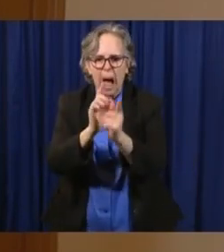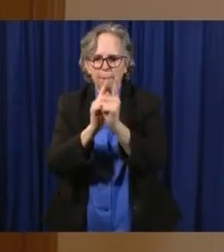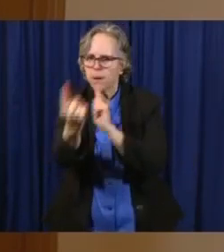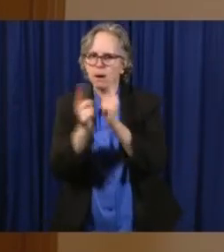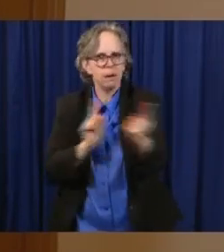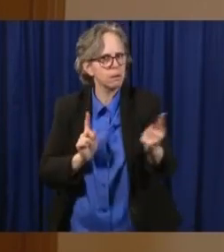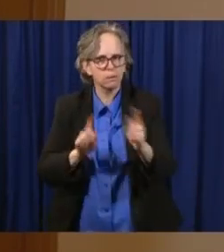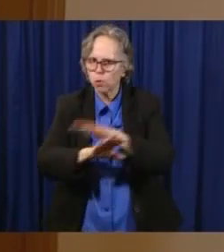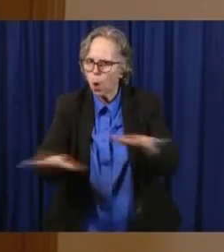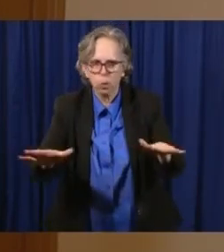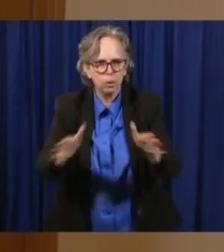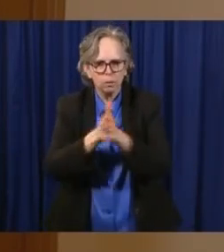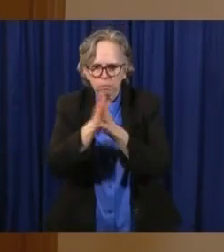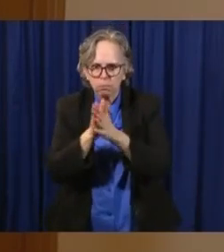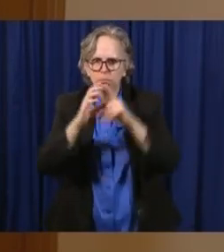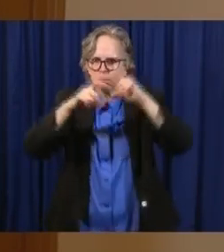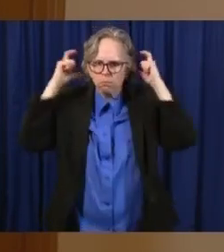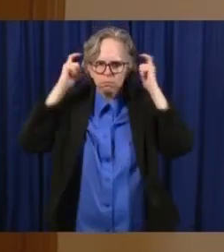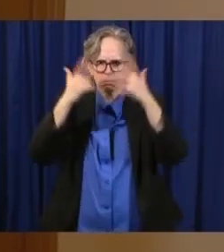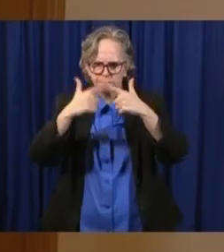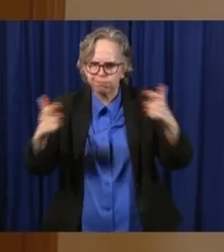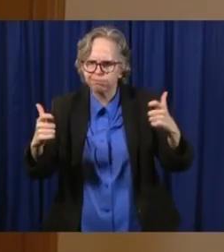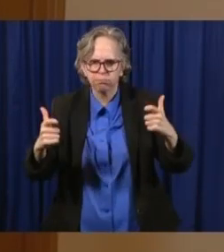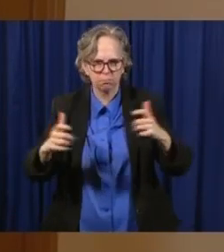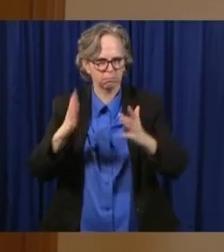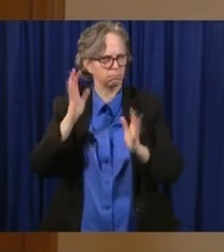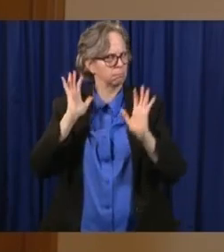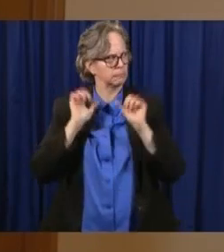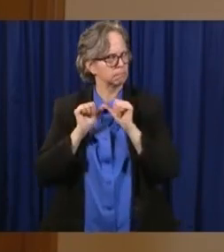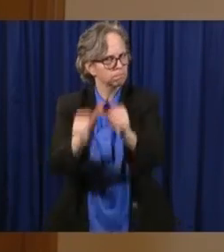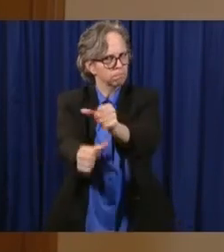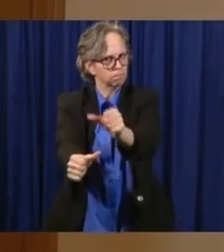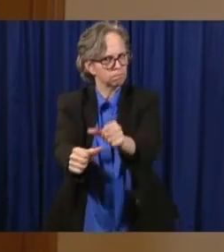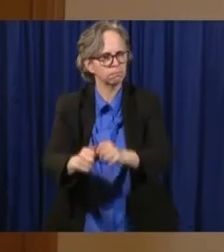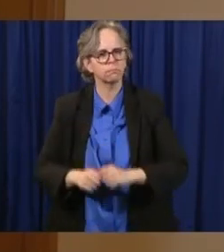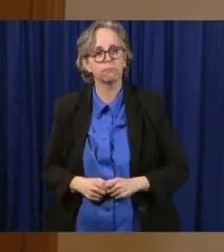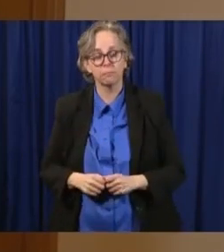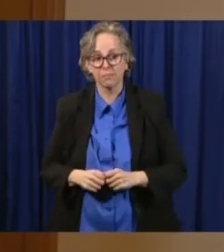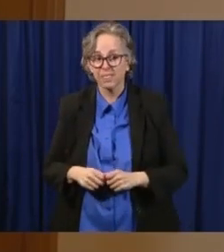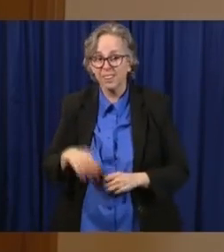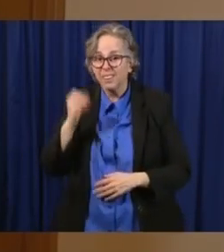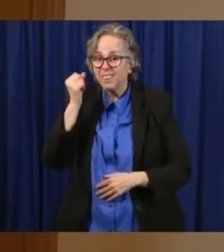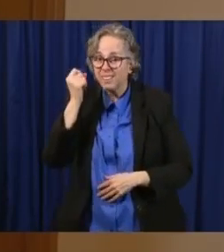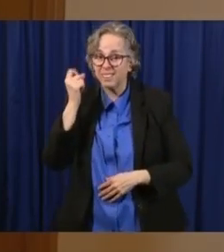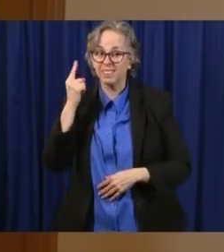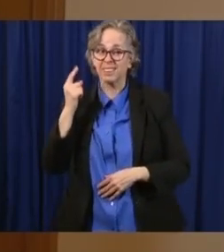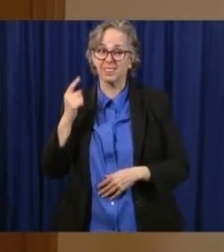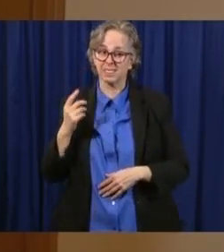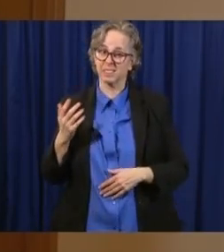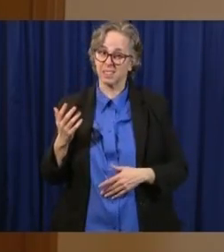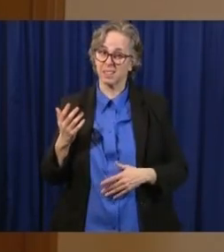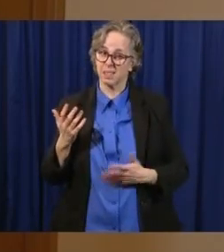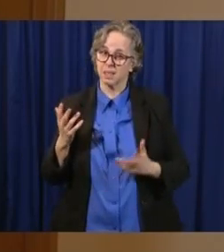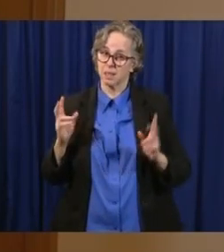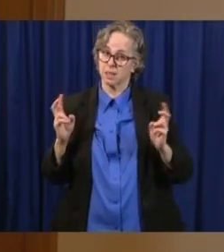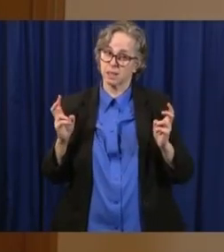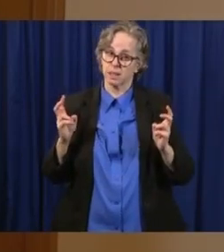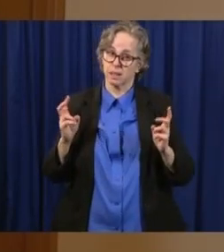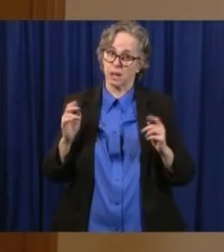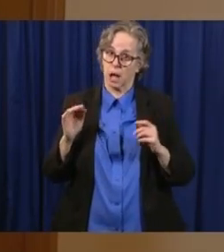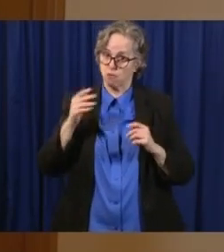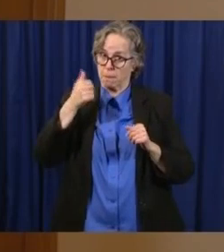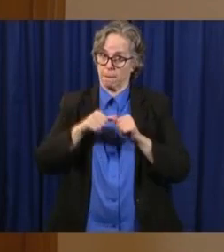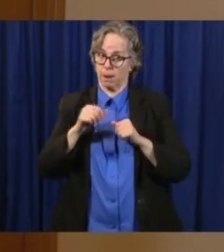one piece of this because it's going to be important. We were one of the first in Ohio with these